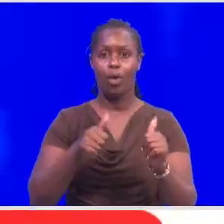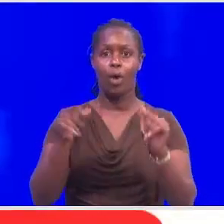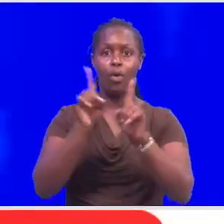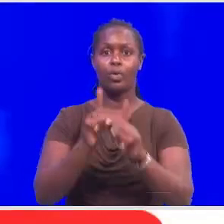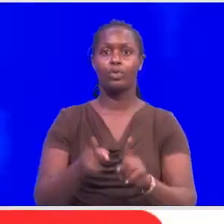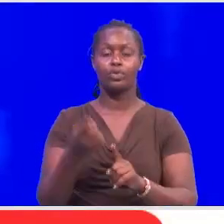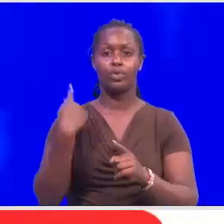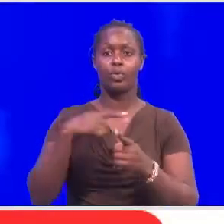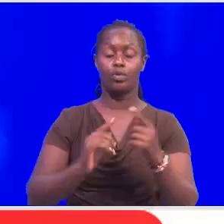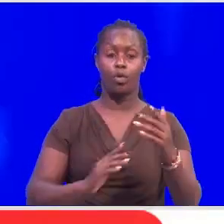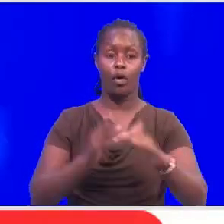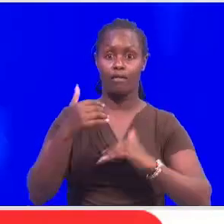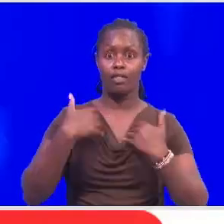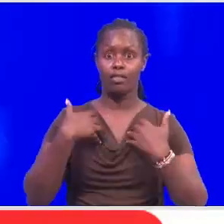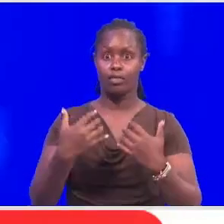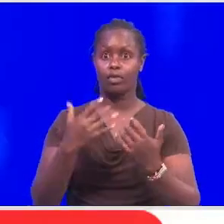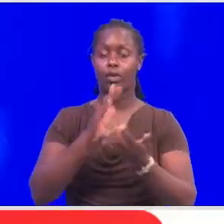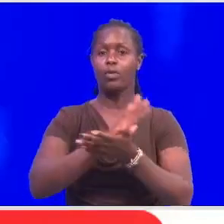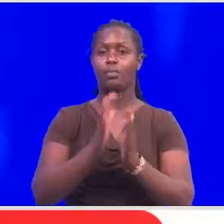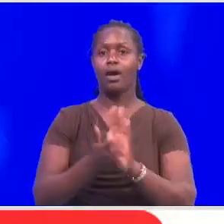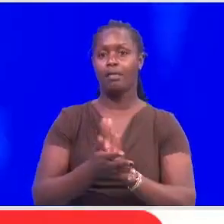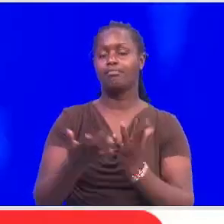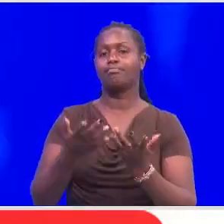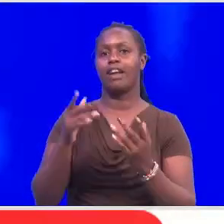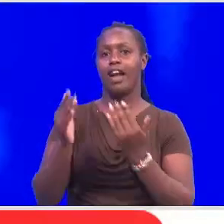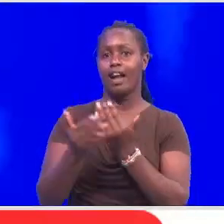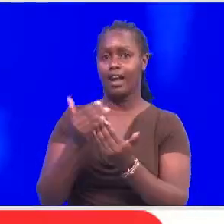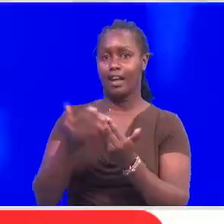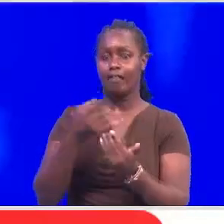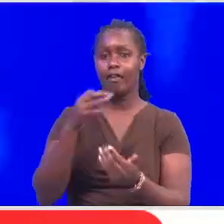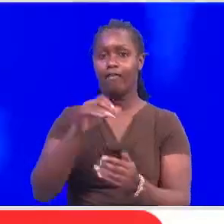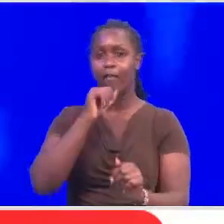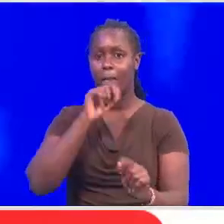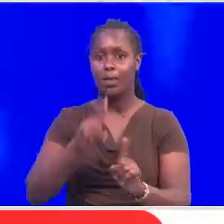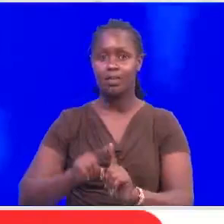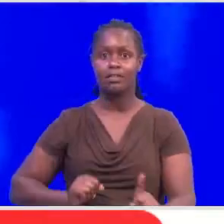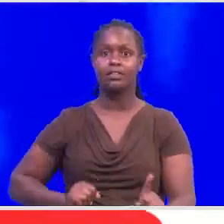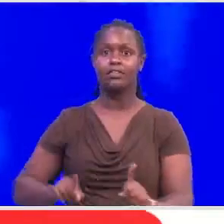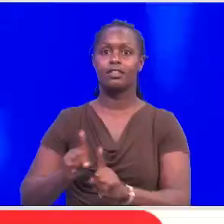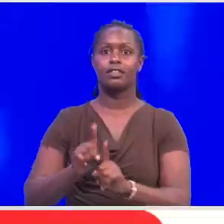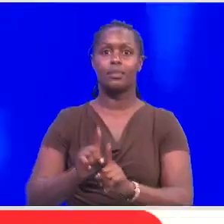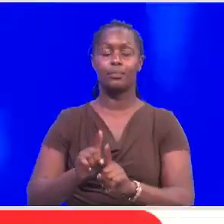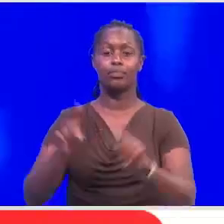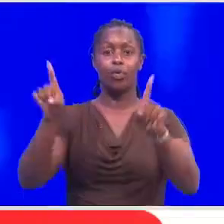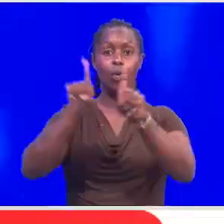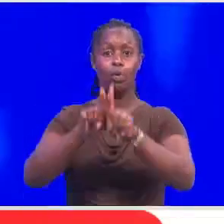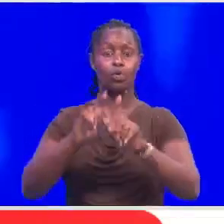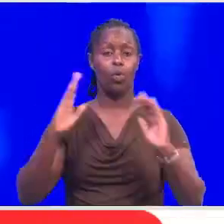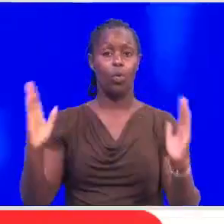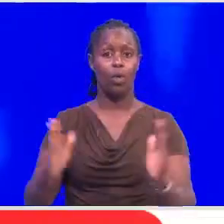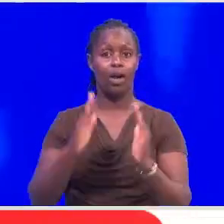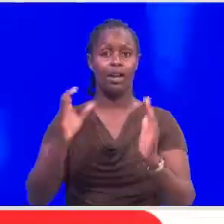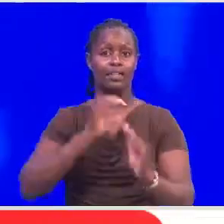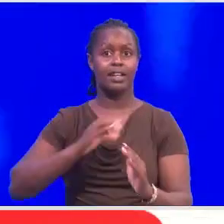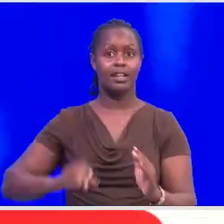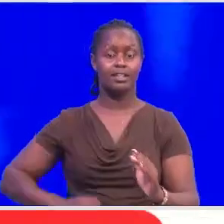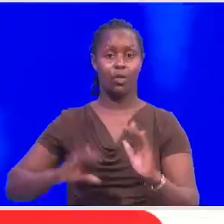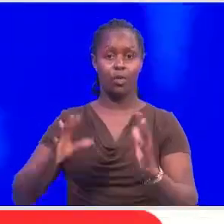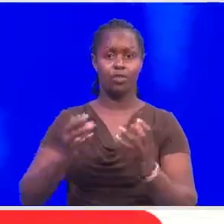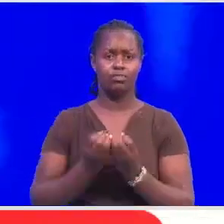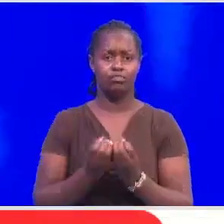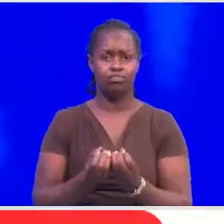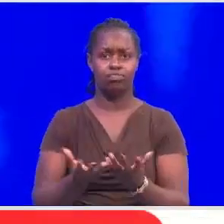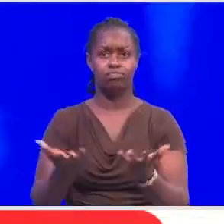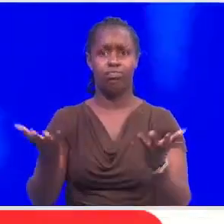riches to be mindful of our brothers and sisters who may have nothing. Furthermore, he encouraged Christians to spread love and